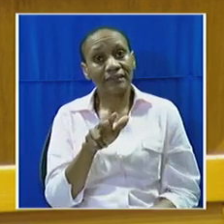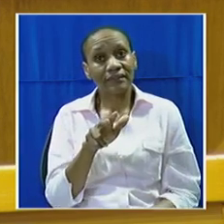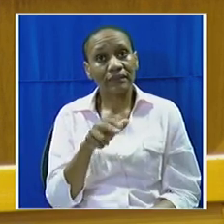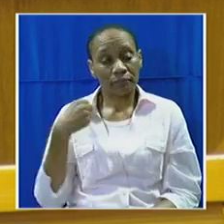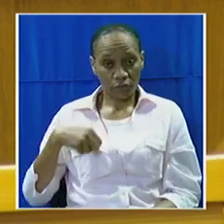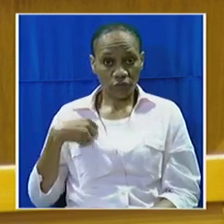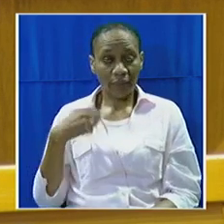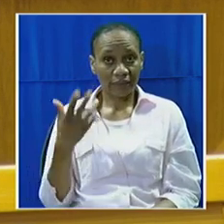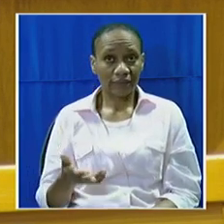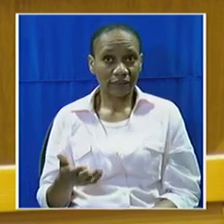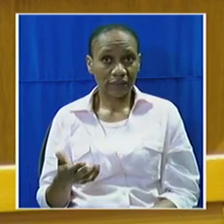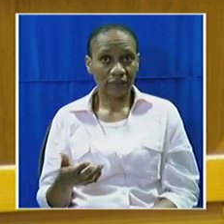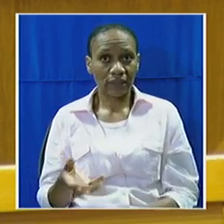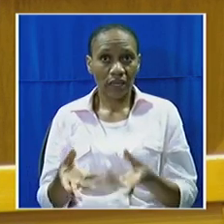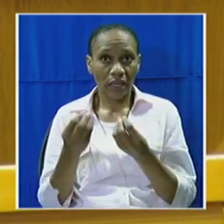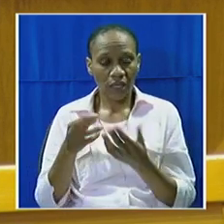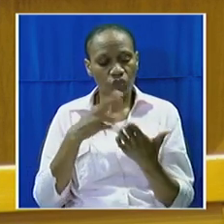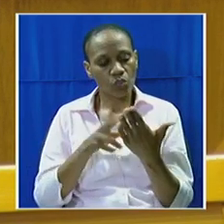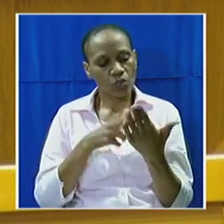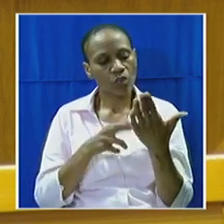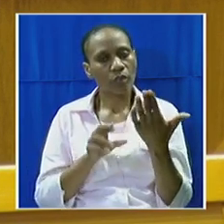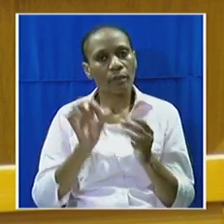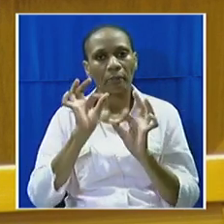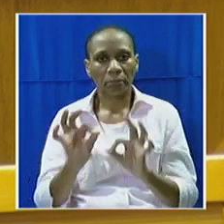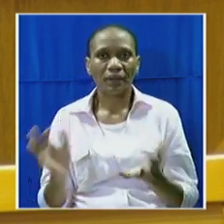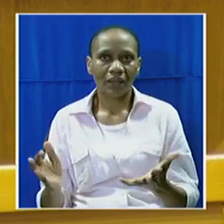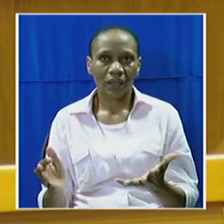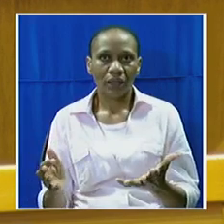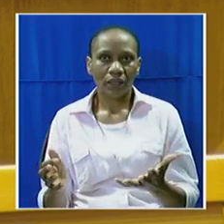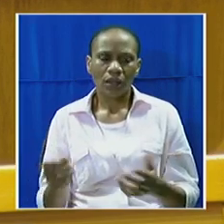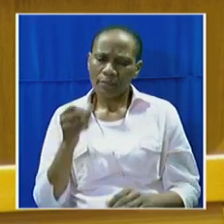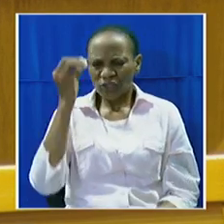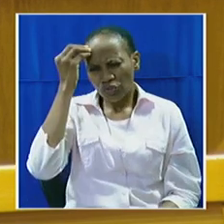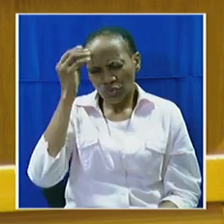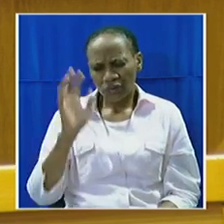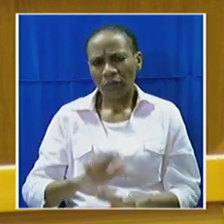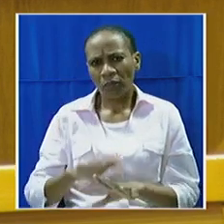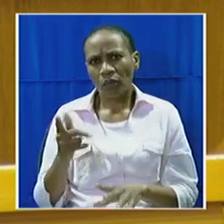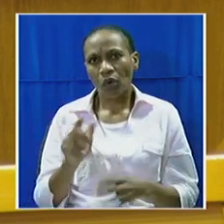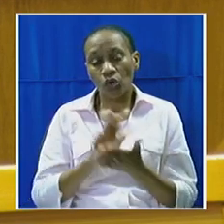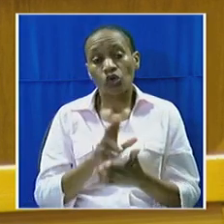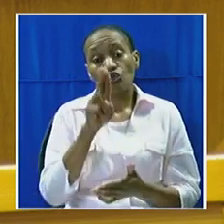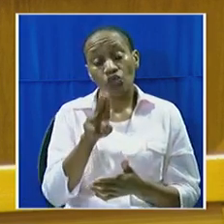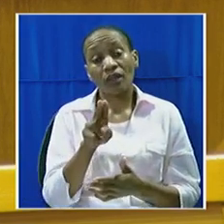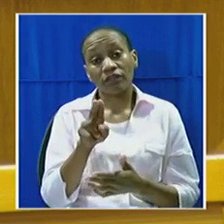257 municipalities received clean audits. And very interesting that 12 of the